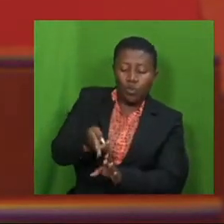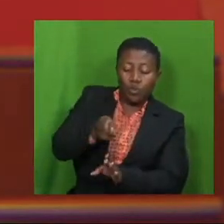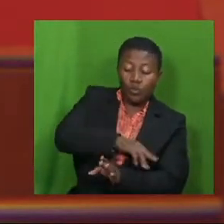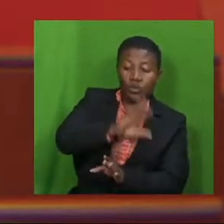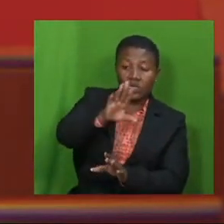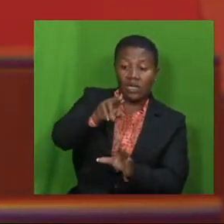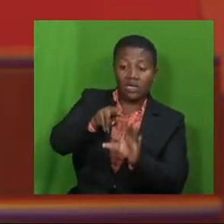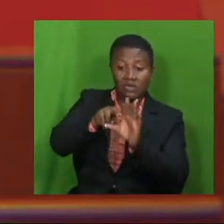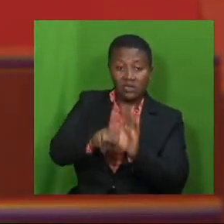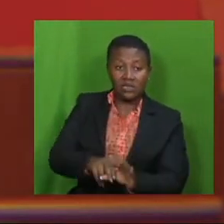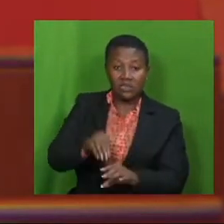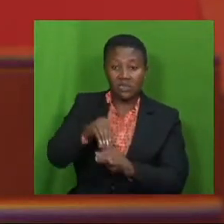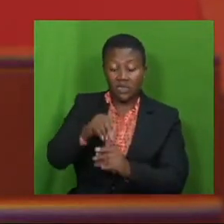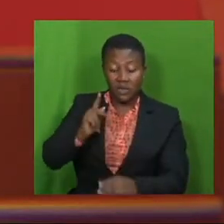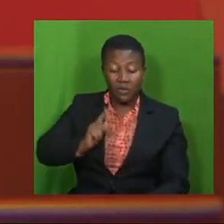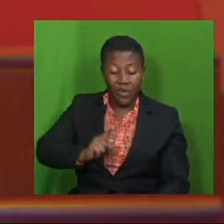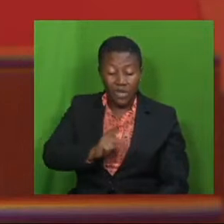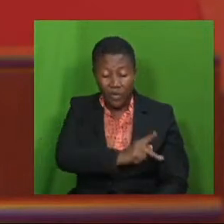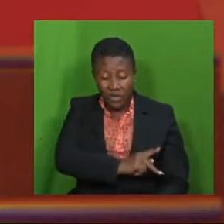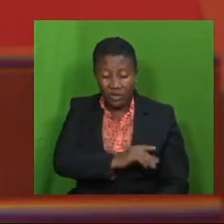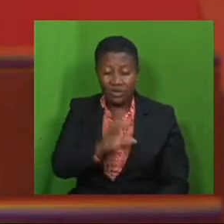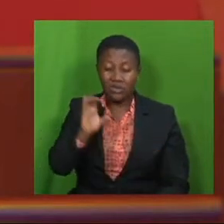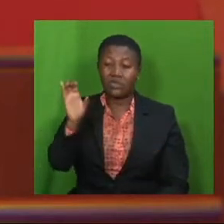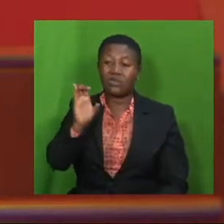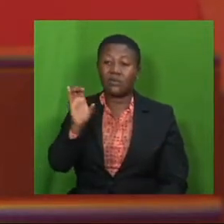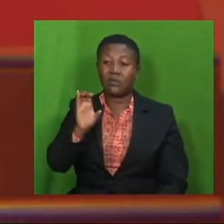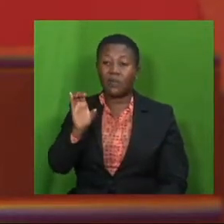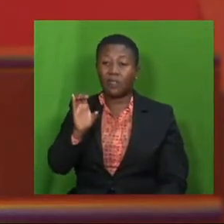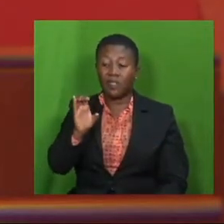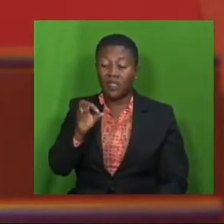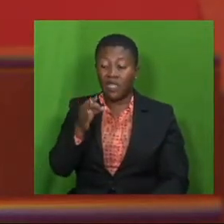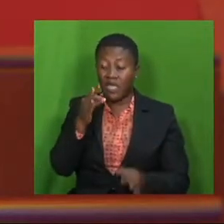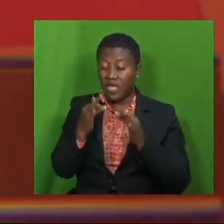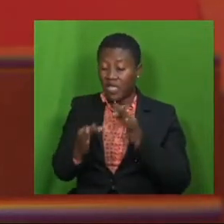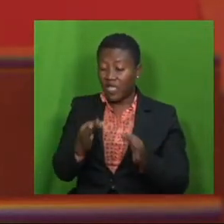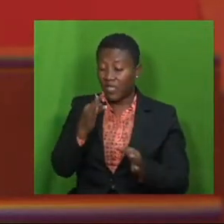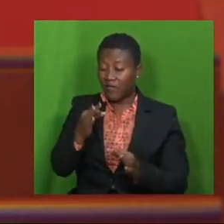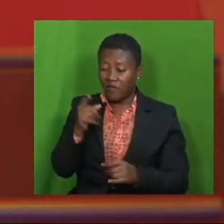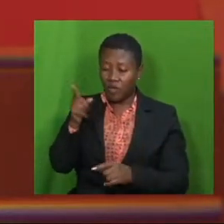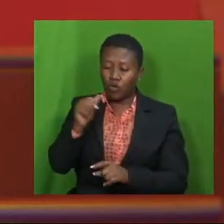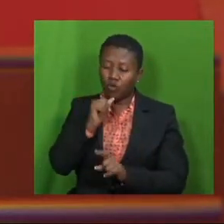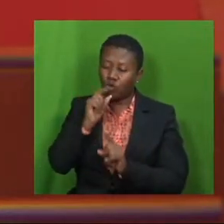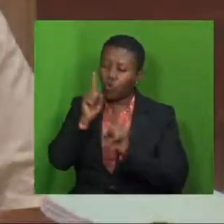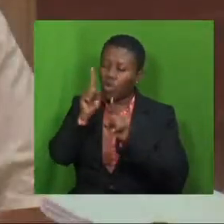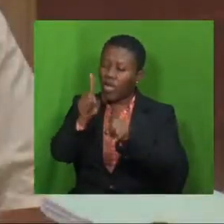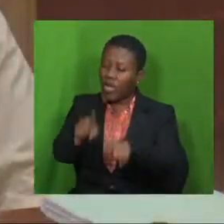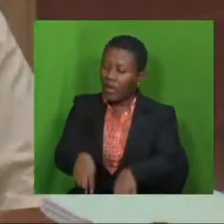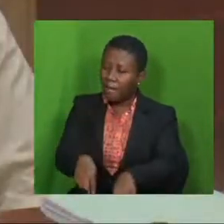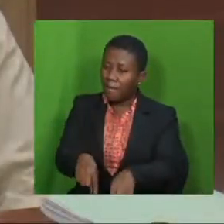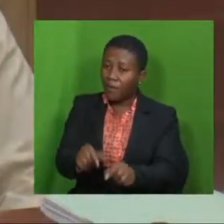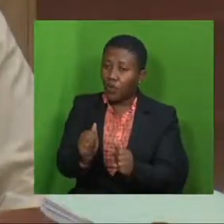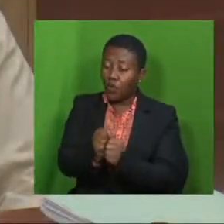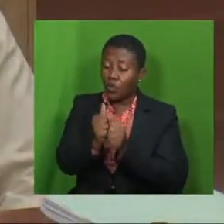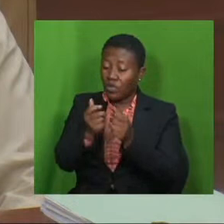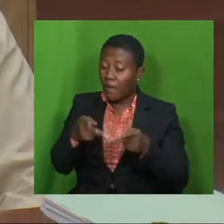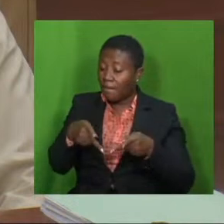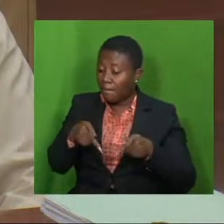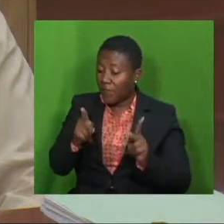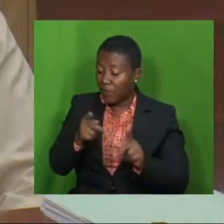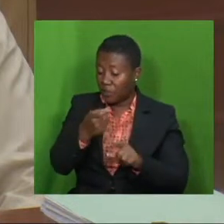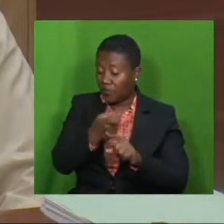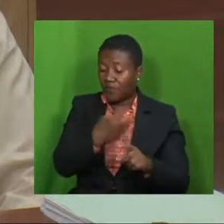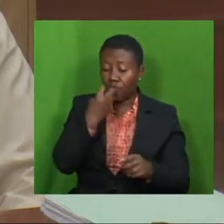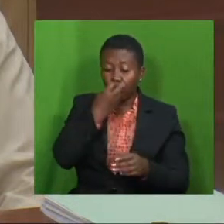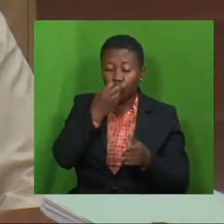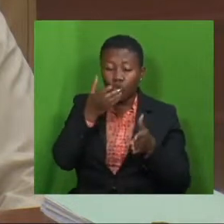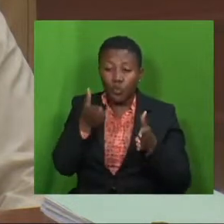Parliament, C, if he is absent without the permission in writing of the Speaker, and